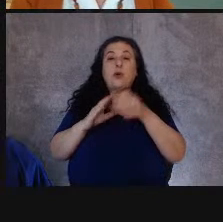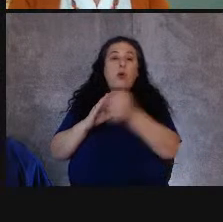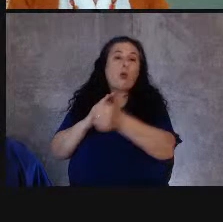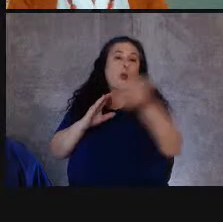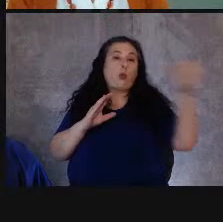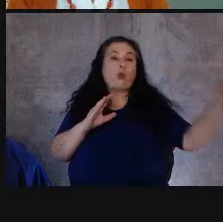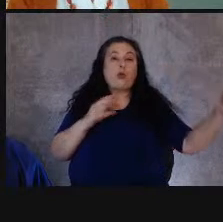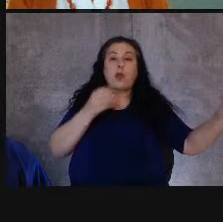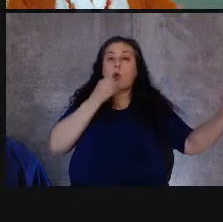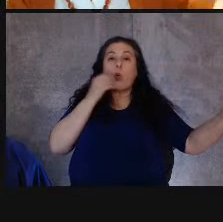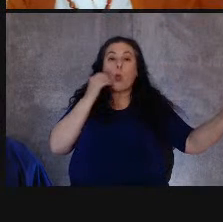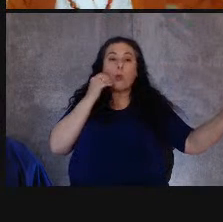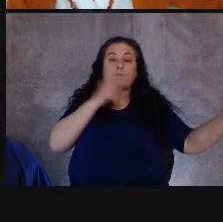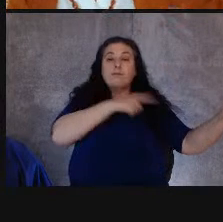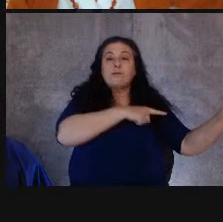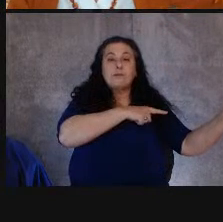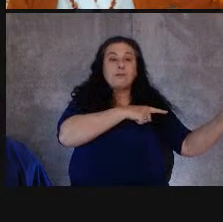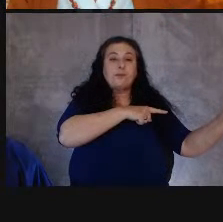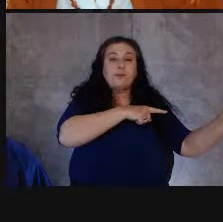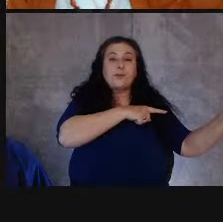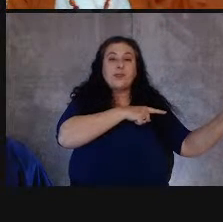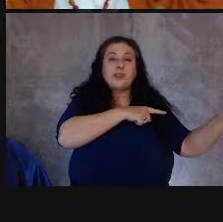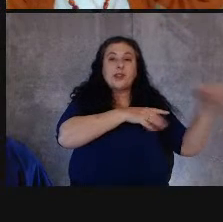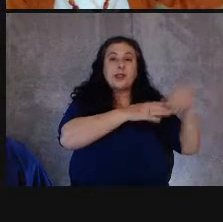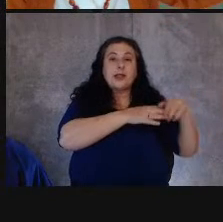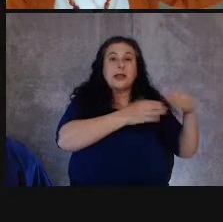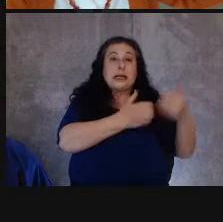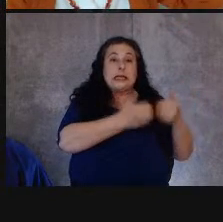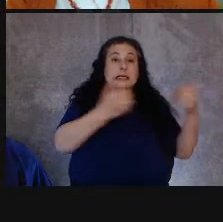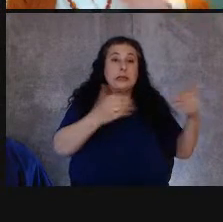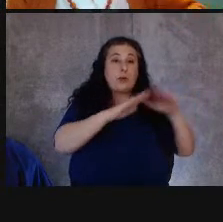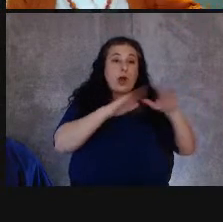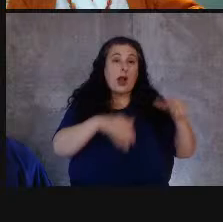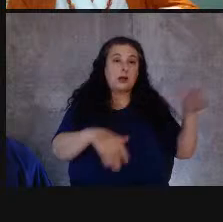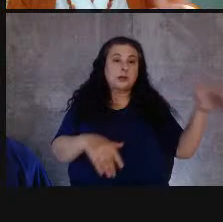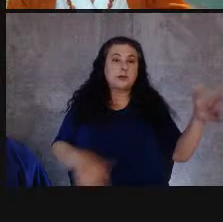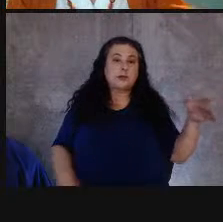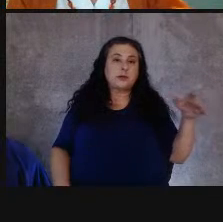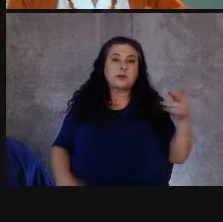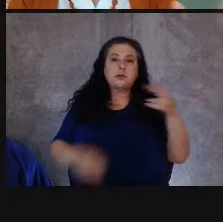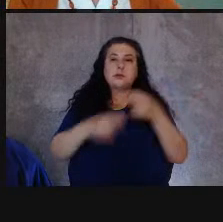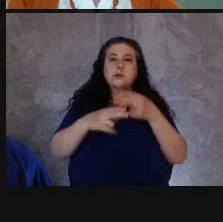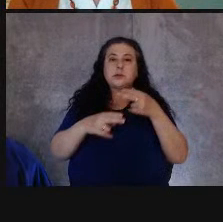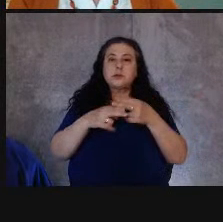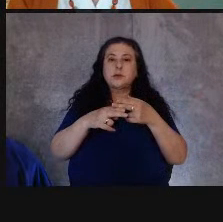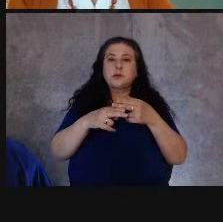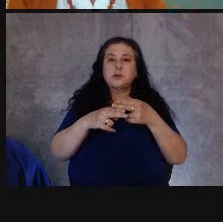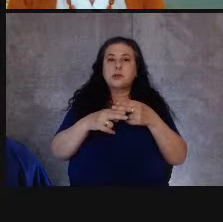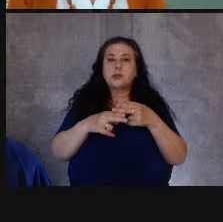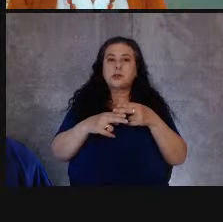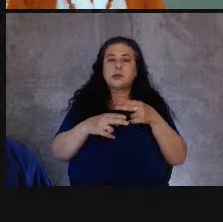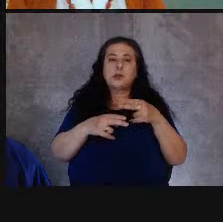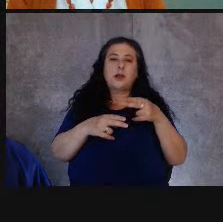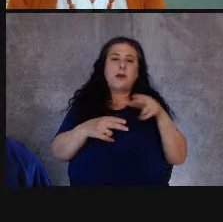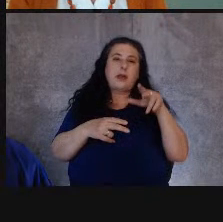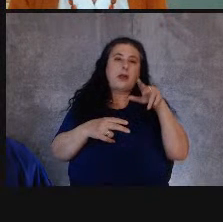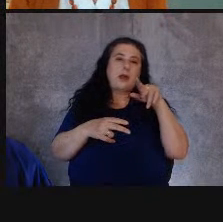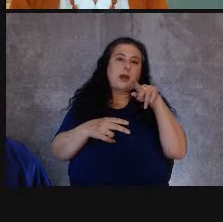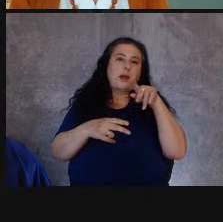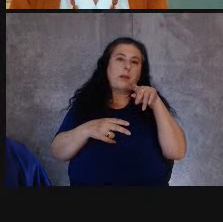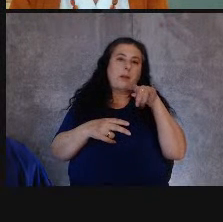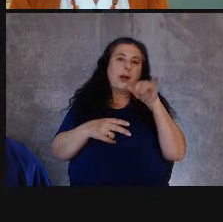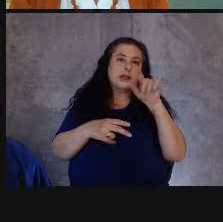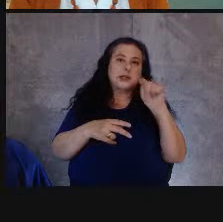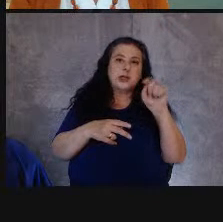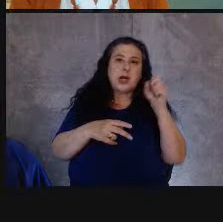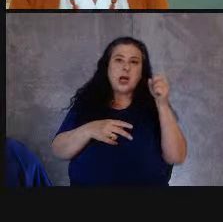their homes and put in a separate house. Colloquially, they were called pest houses. The picture I have